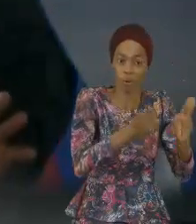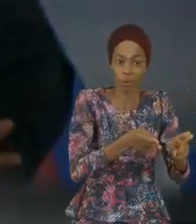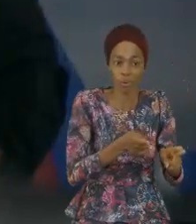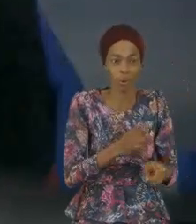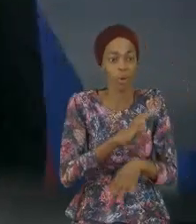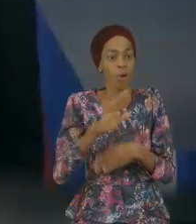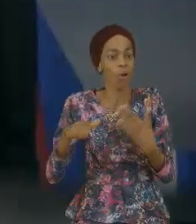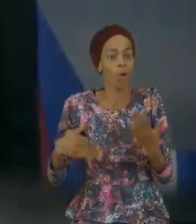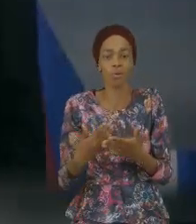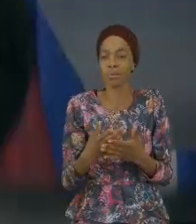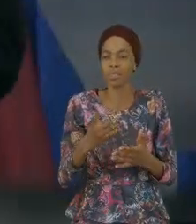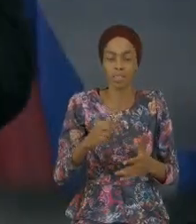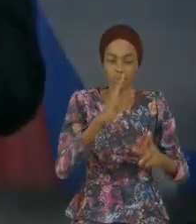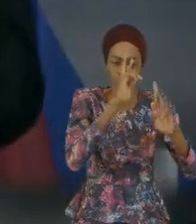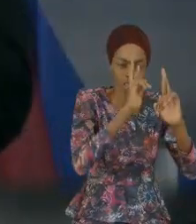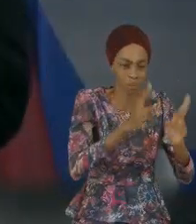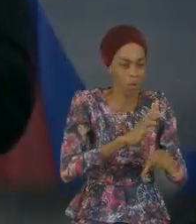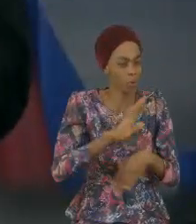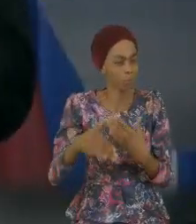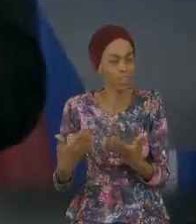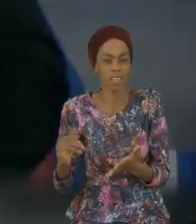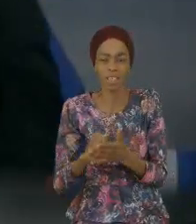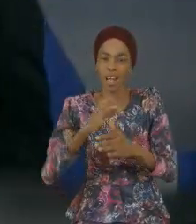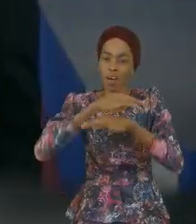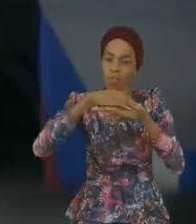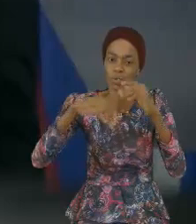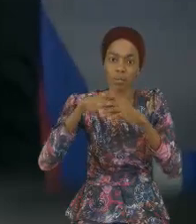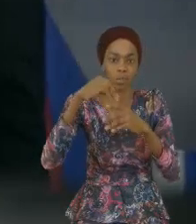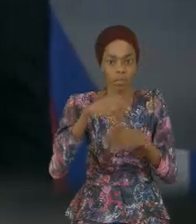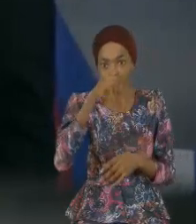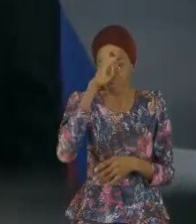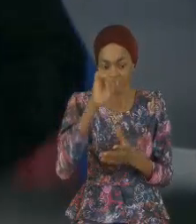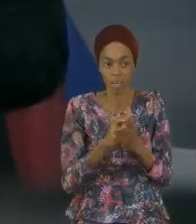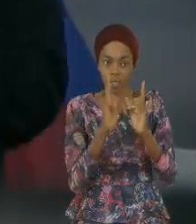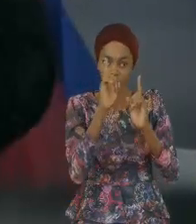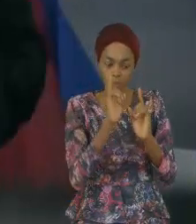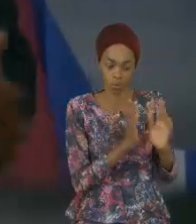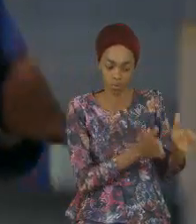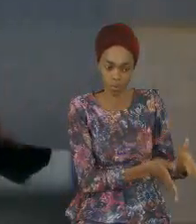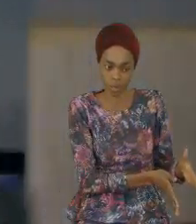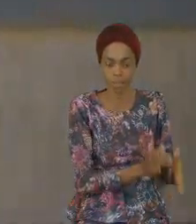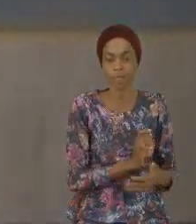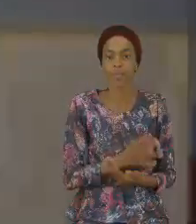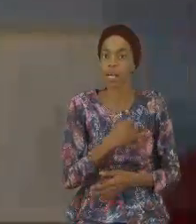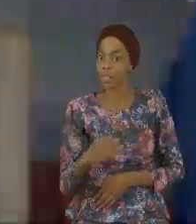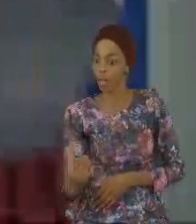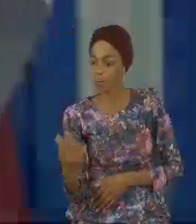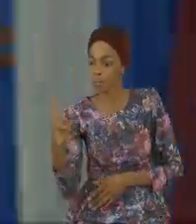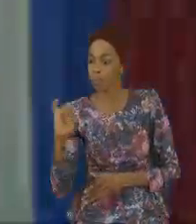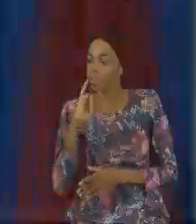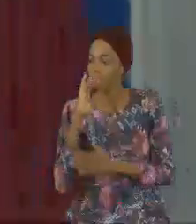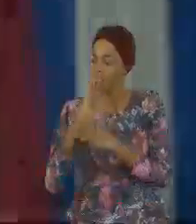and all the things that are comfortable in Egypt. That on the one hand, and then the reproach